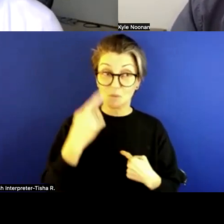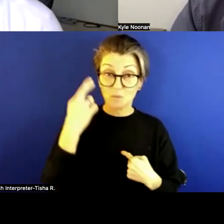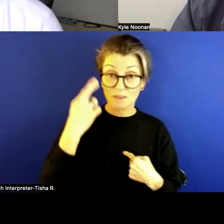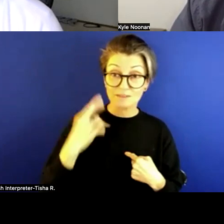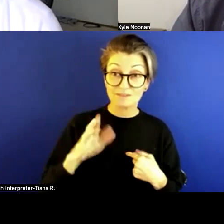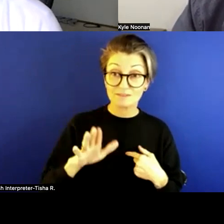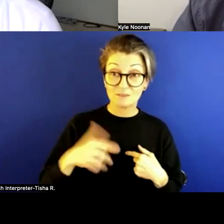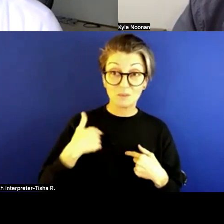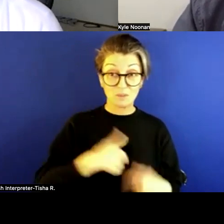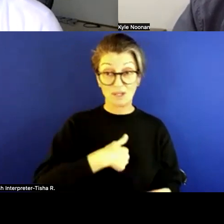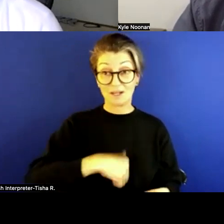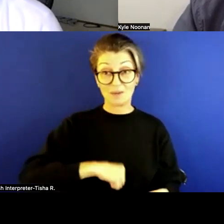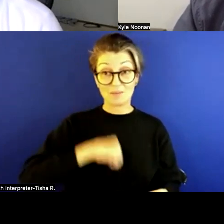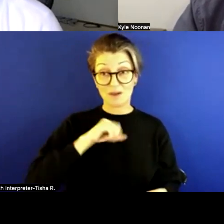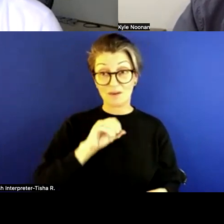we're proud of you.